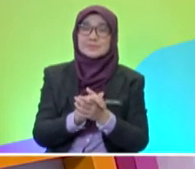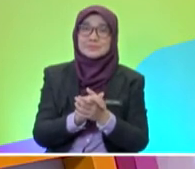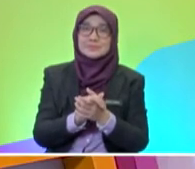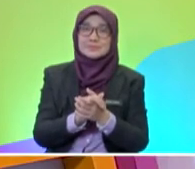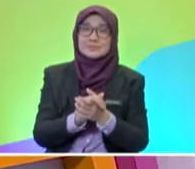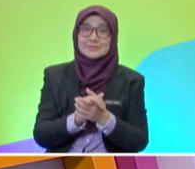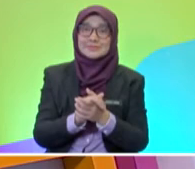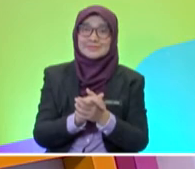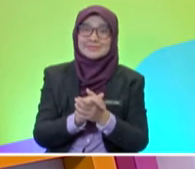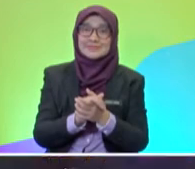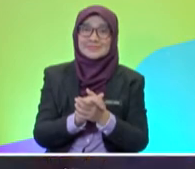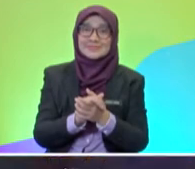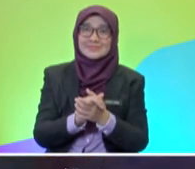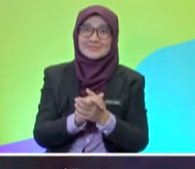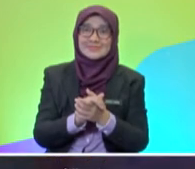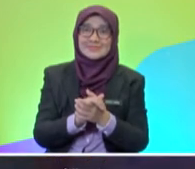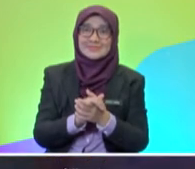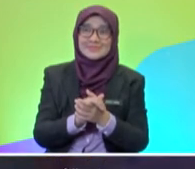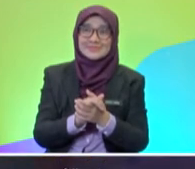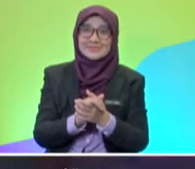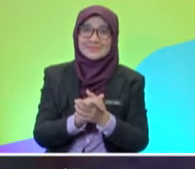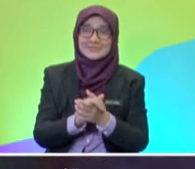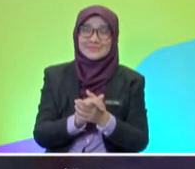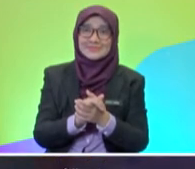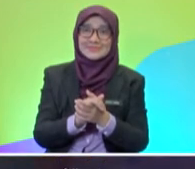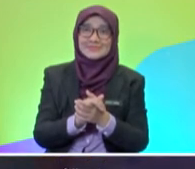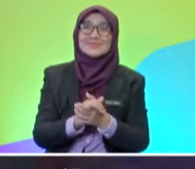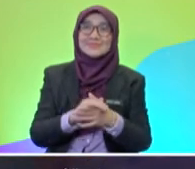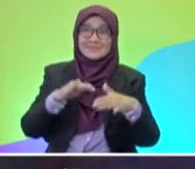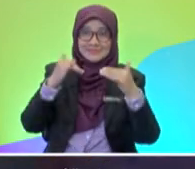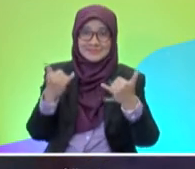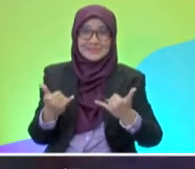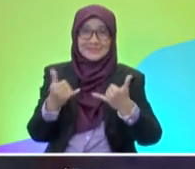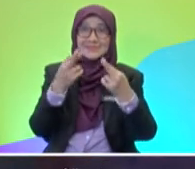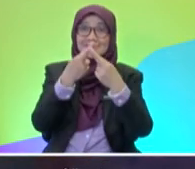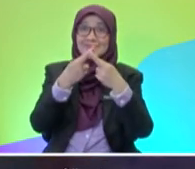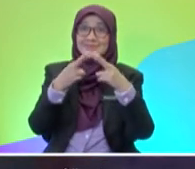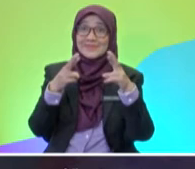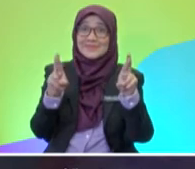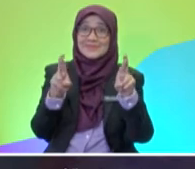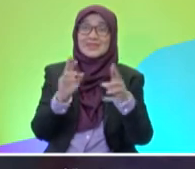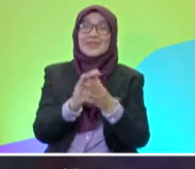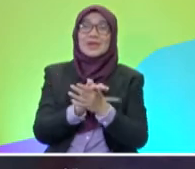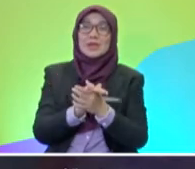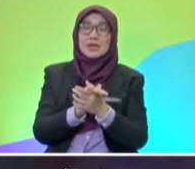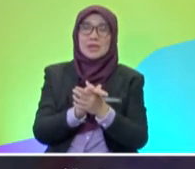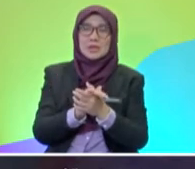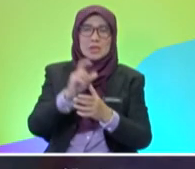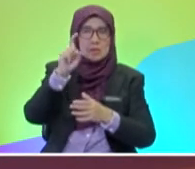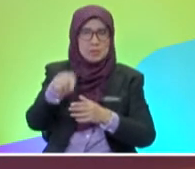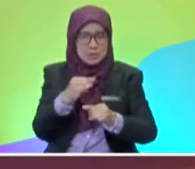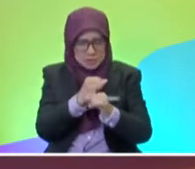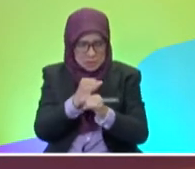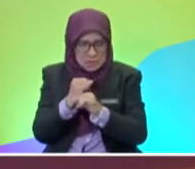ready? Yes, teacher, I'm so ready. And of course, teacher, as you said, it's very important that we be very careful. Yes, when we